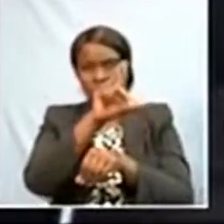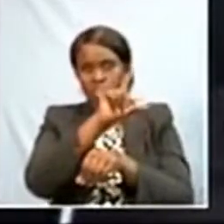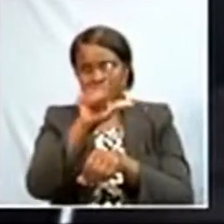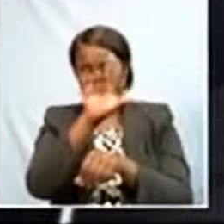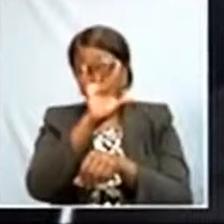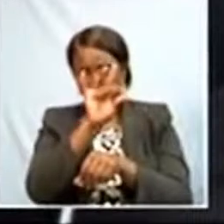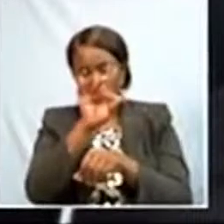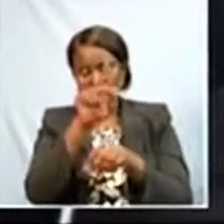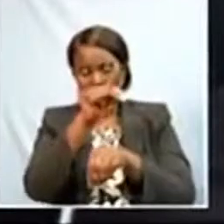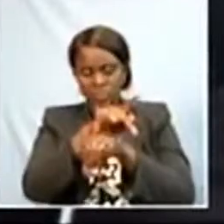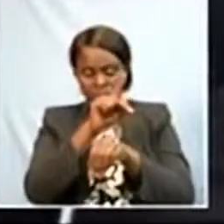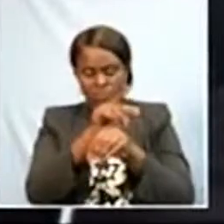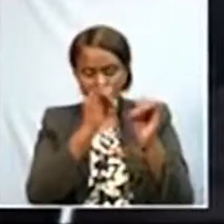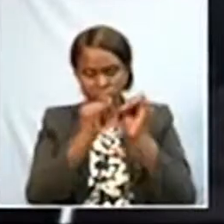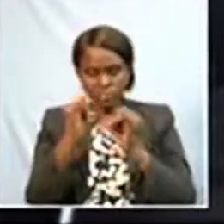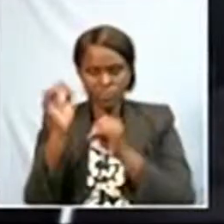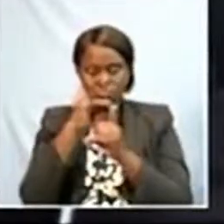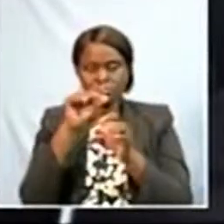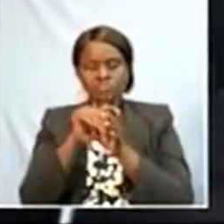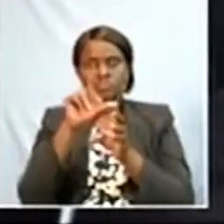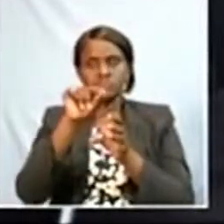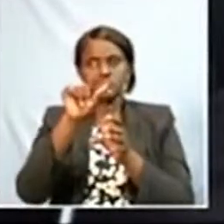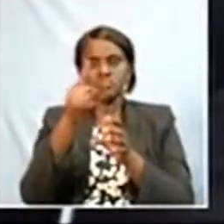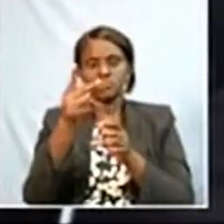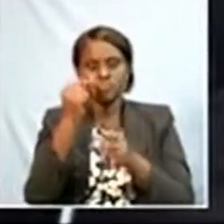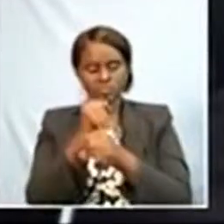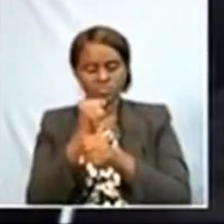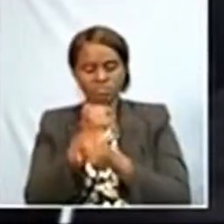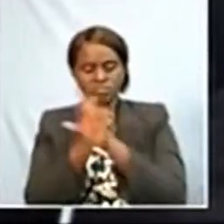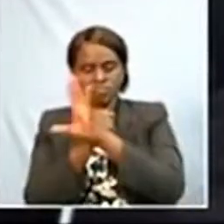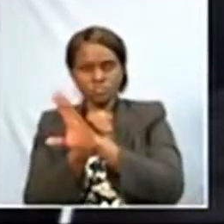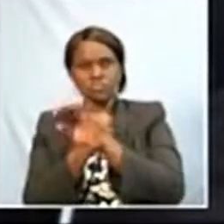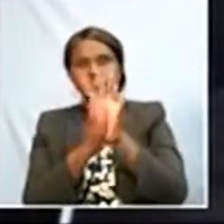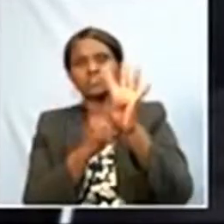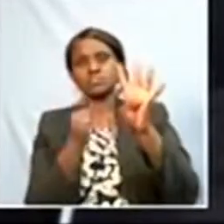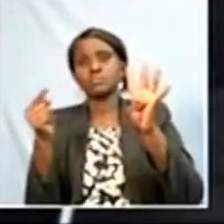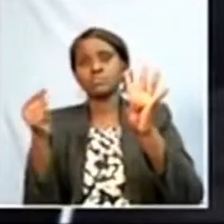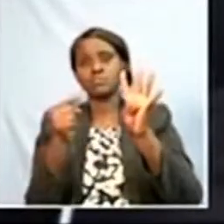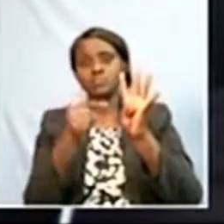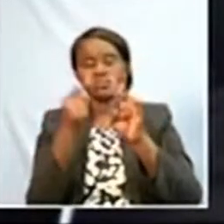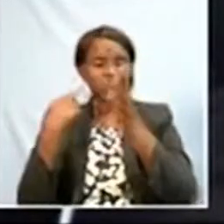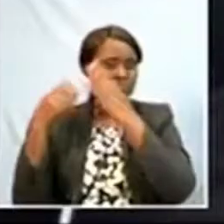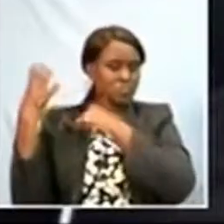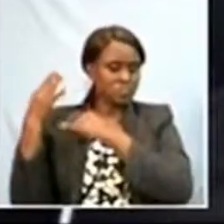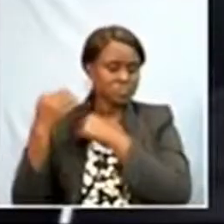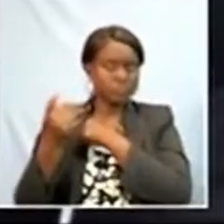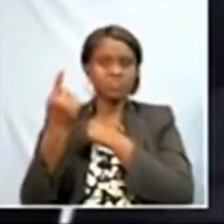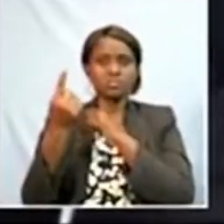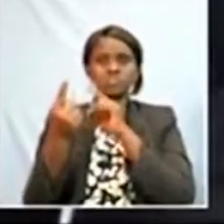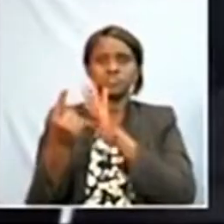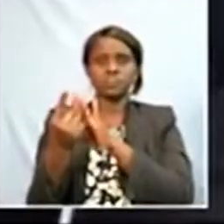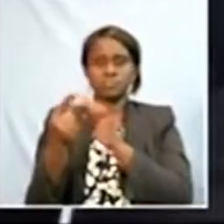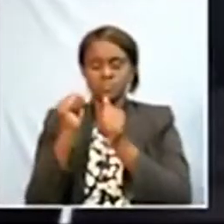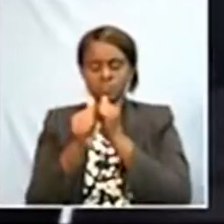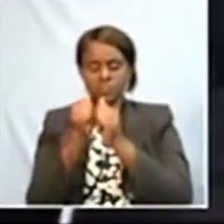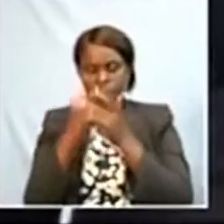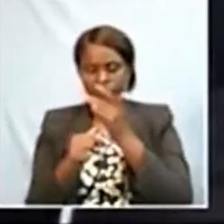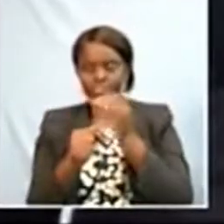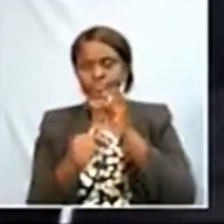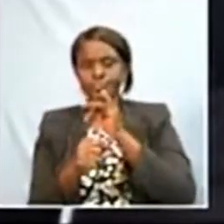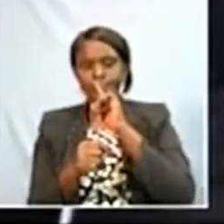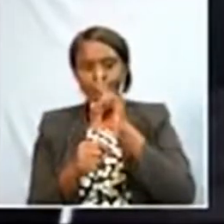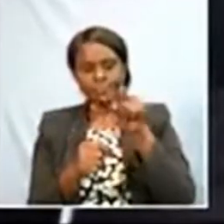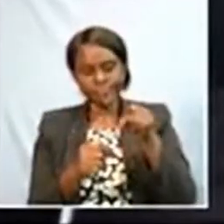were implemented in 2023. Work in progress is 4, outstanding is 1, which of course